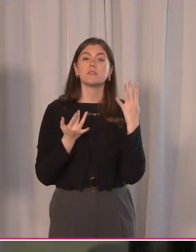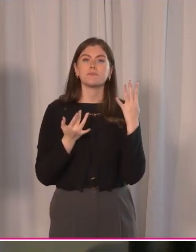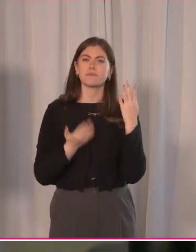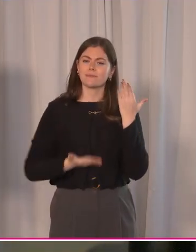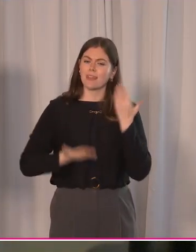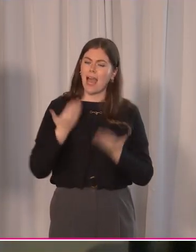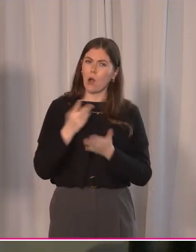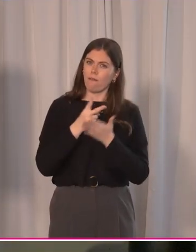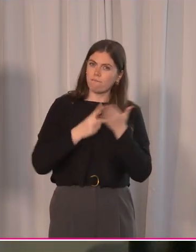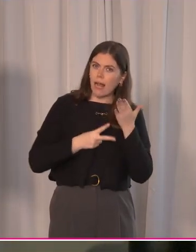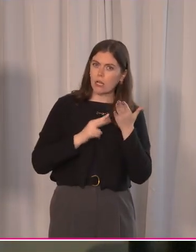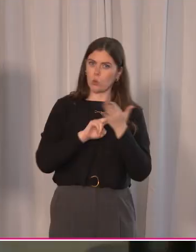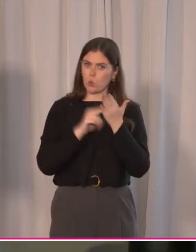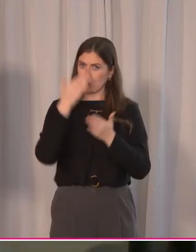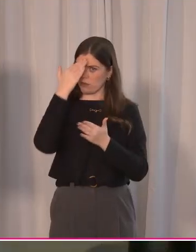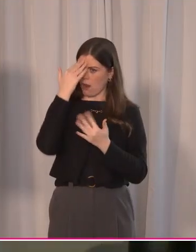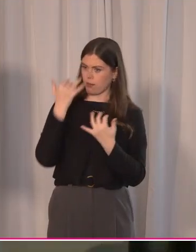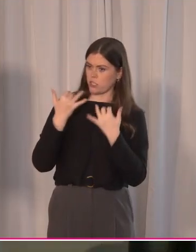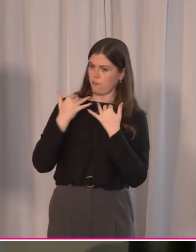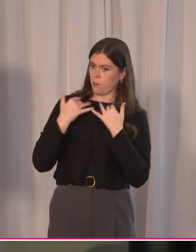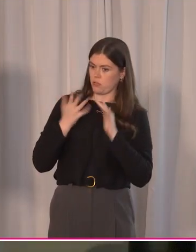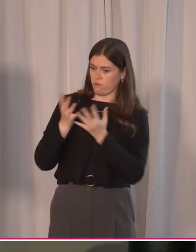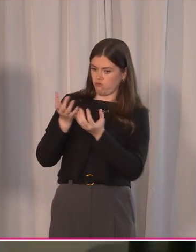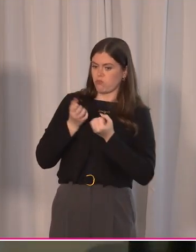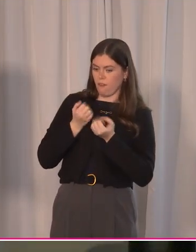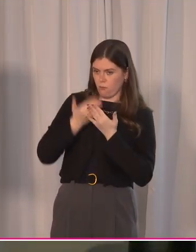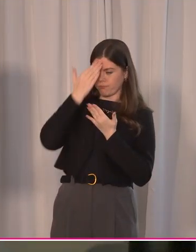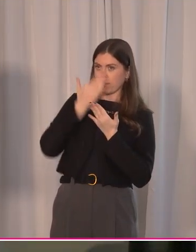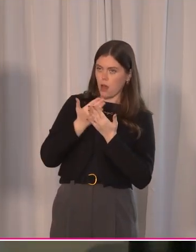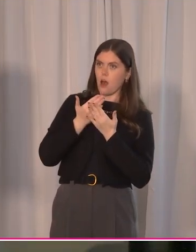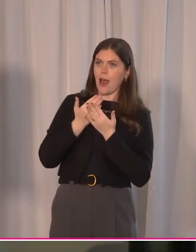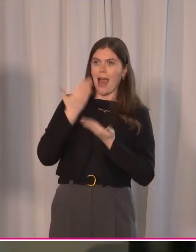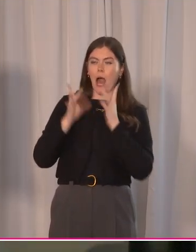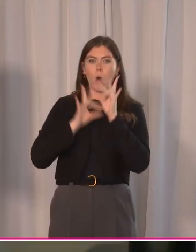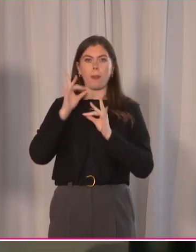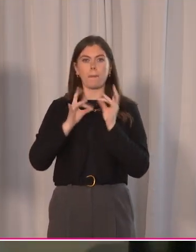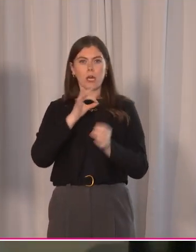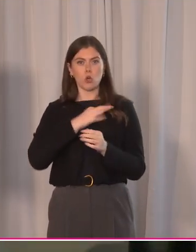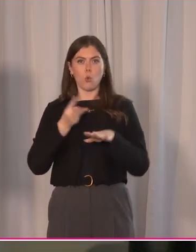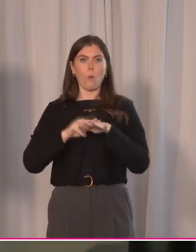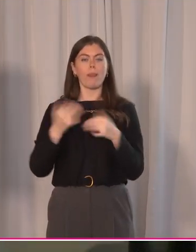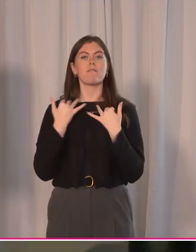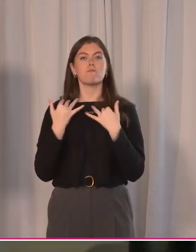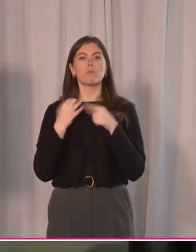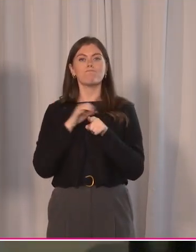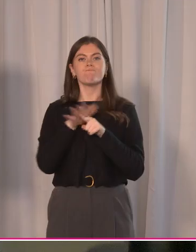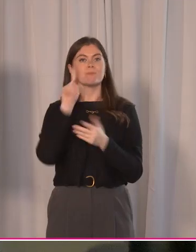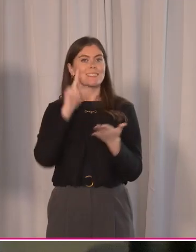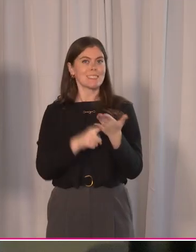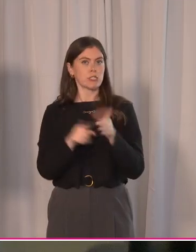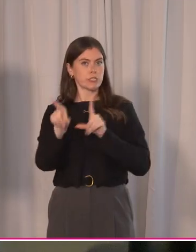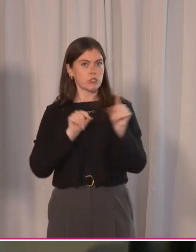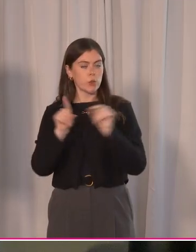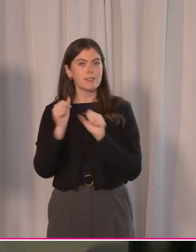and use the knowledge and information that they've got to make informed decisions and choices around